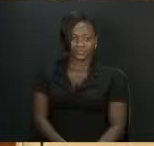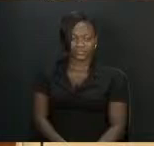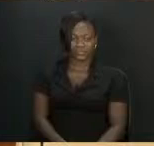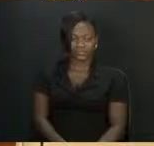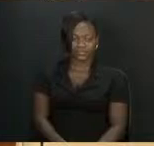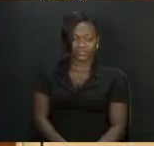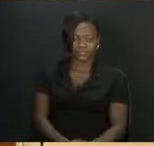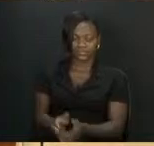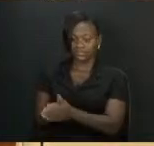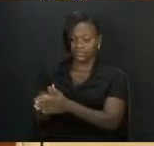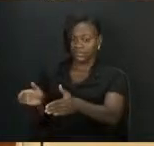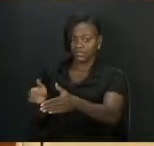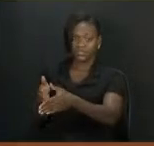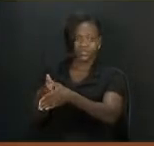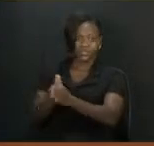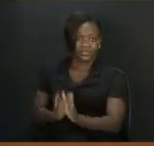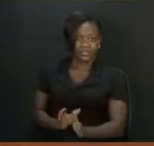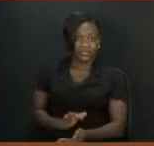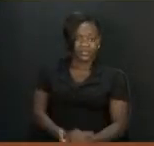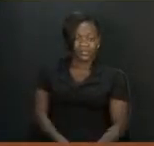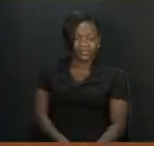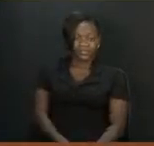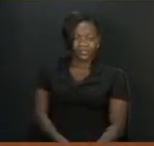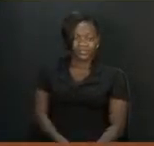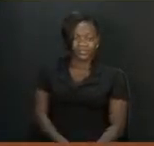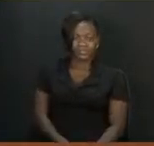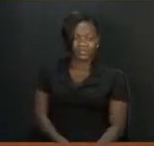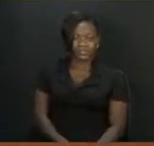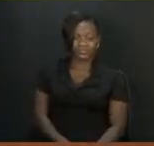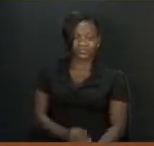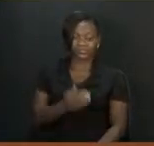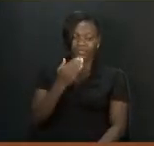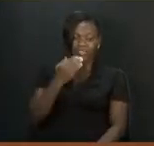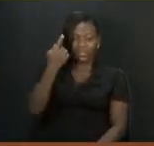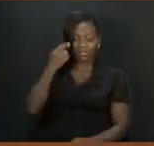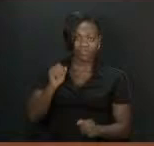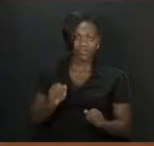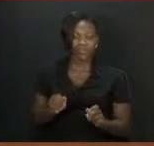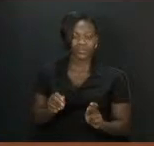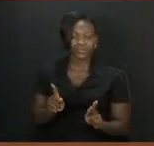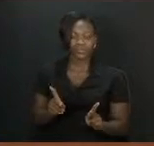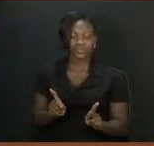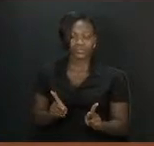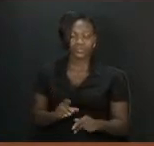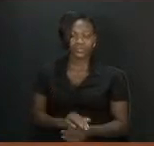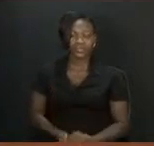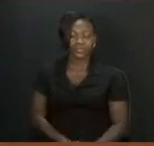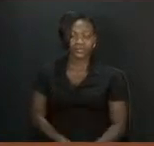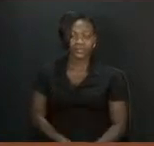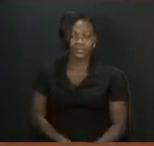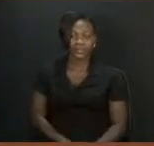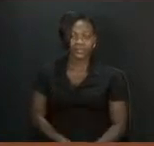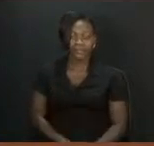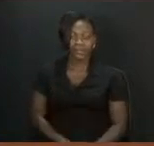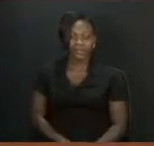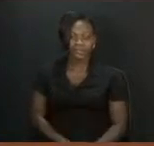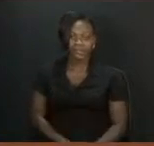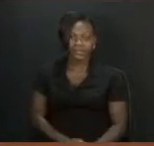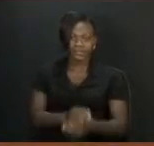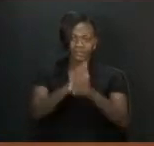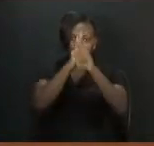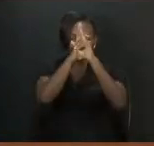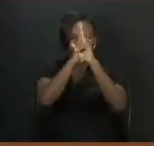Majority Leader. Mr. Speaker, thank you very much for the opportunity. Mr. Speaker, the Honorable